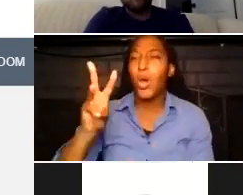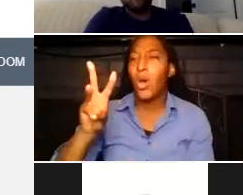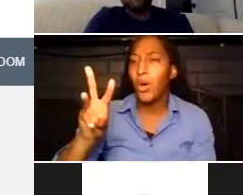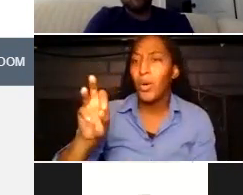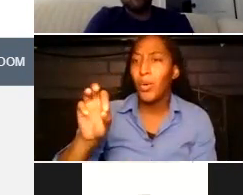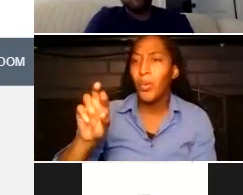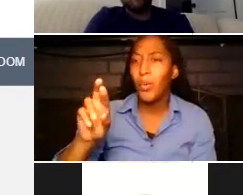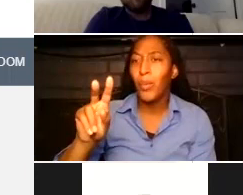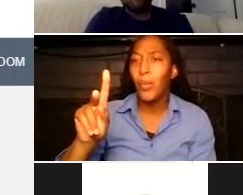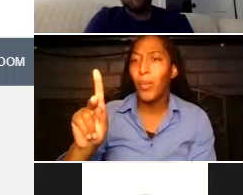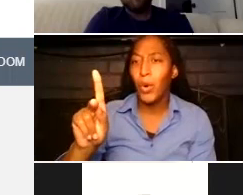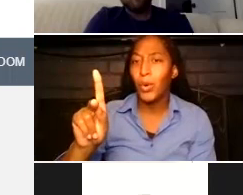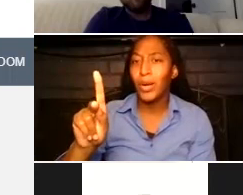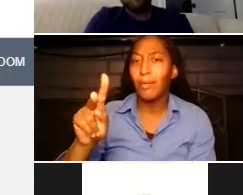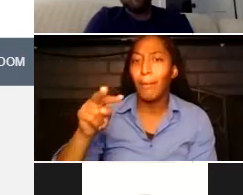the